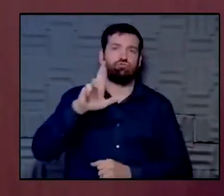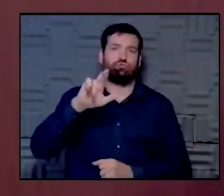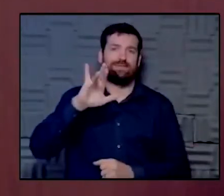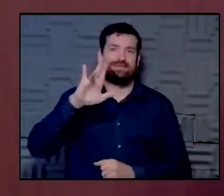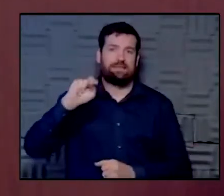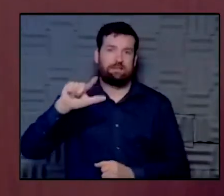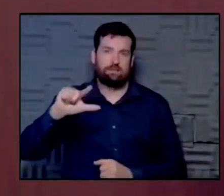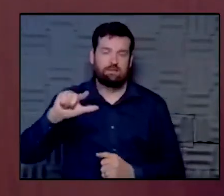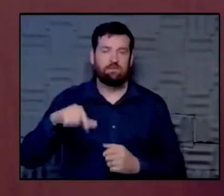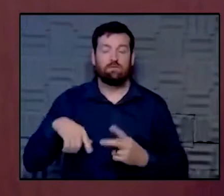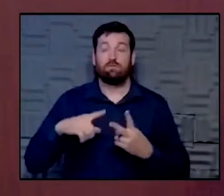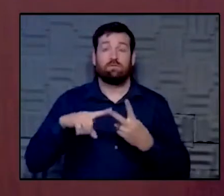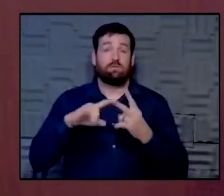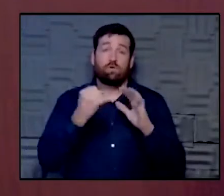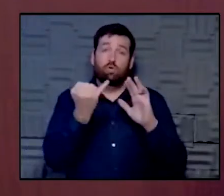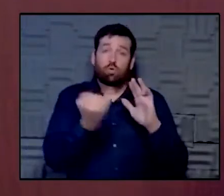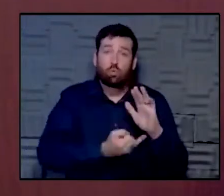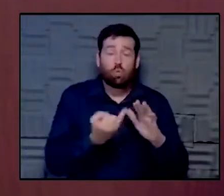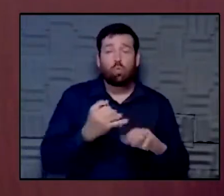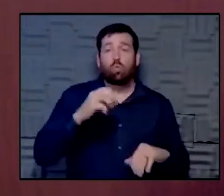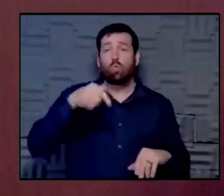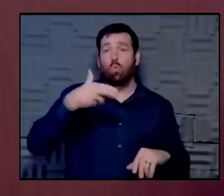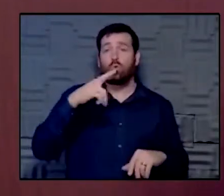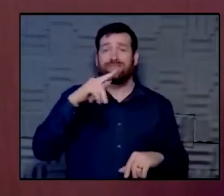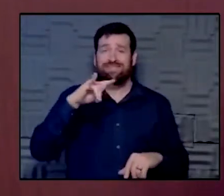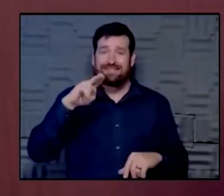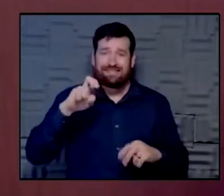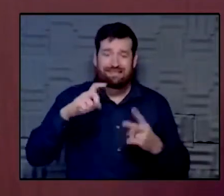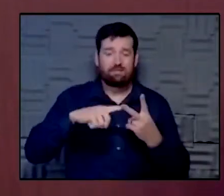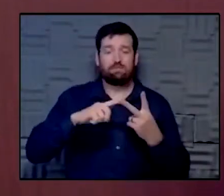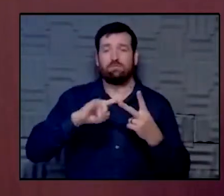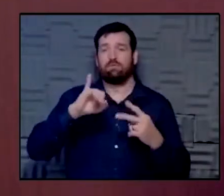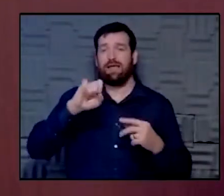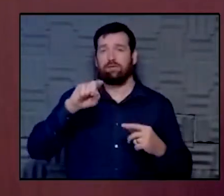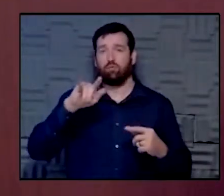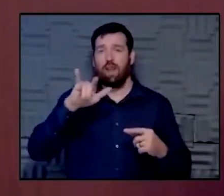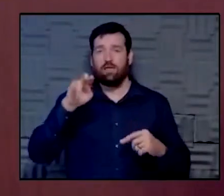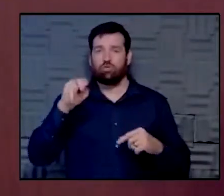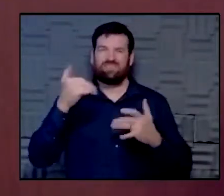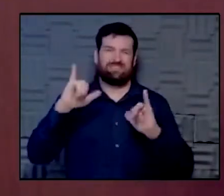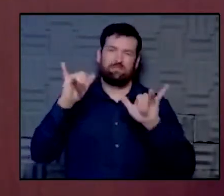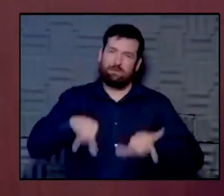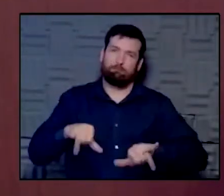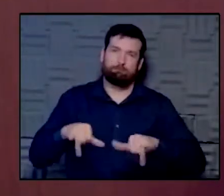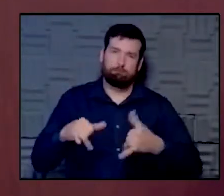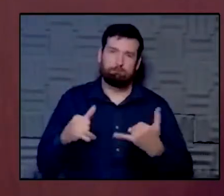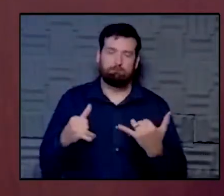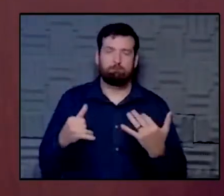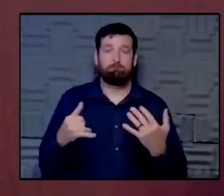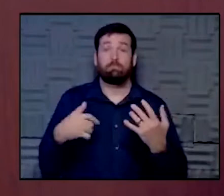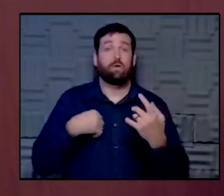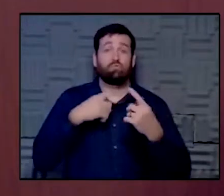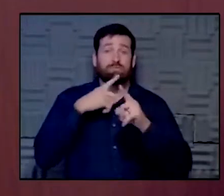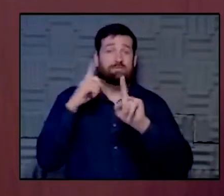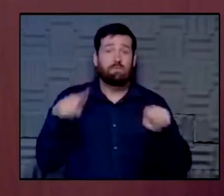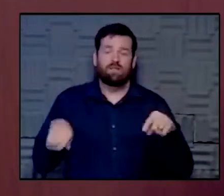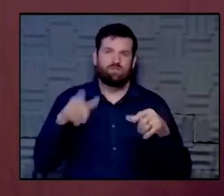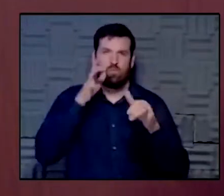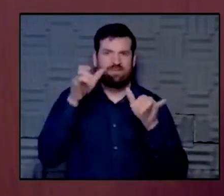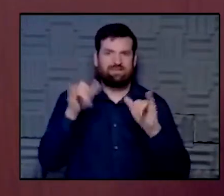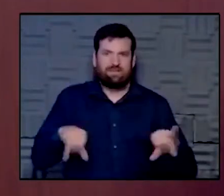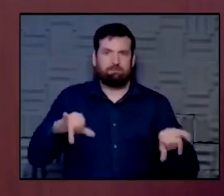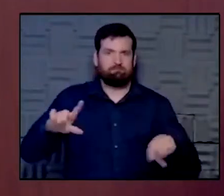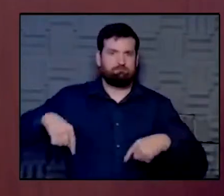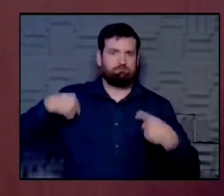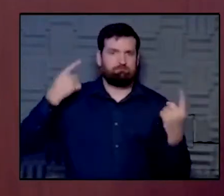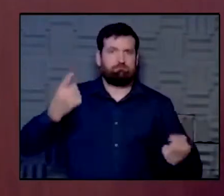guidance on quarantining and isolation really hasn't changed for the unvaccinated folks. So I think the response is likely going to be the same as it would